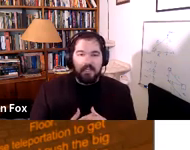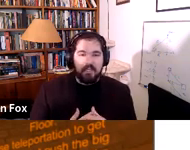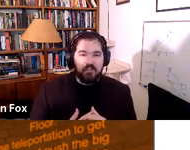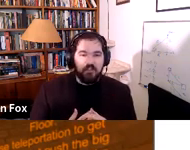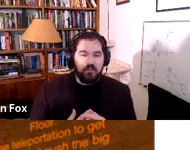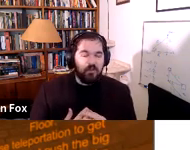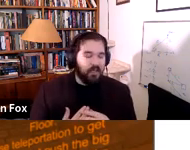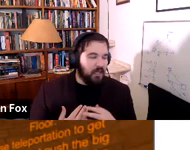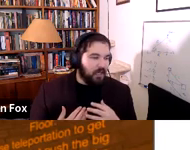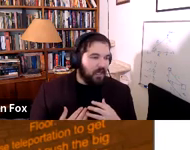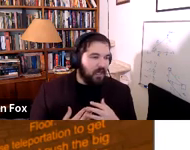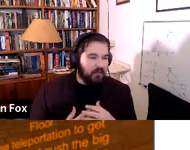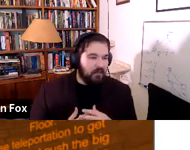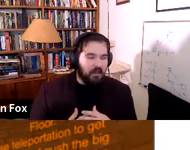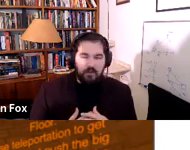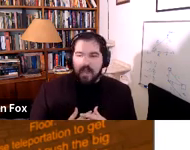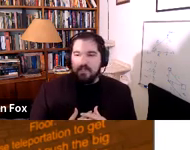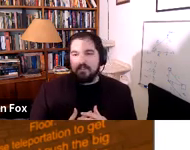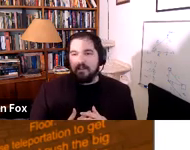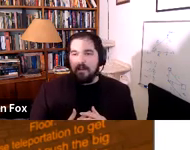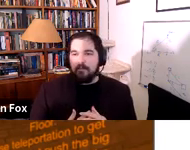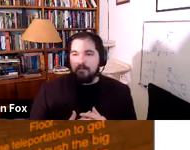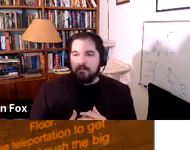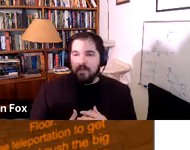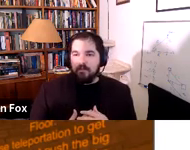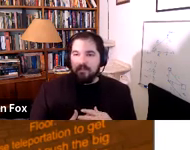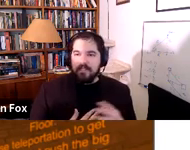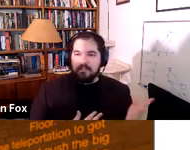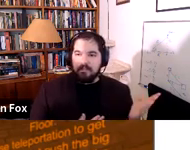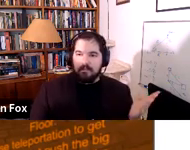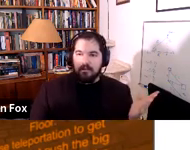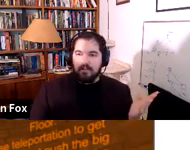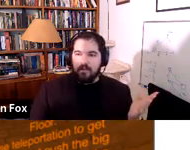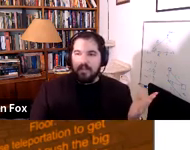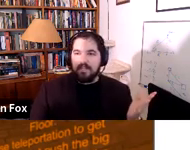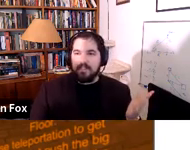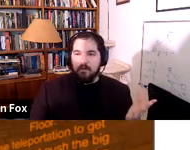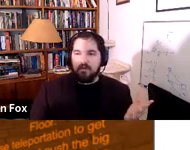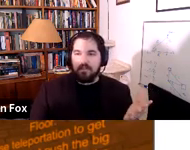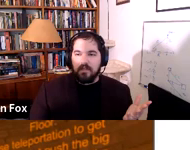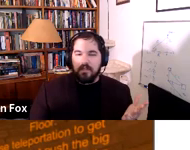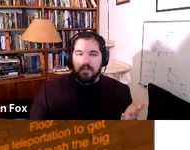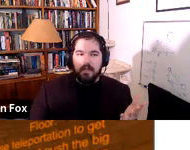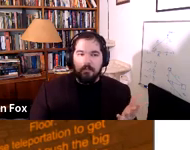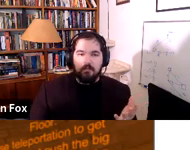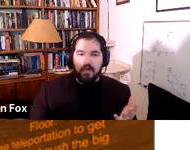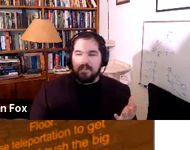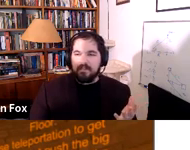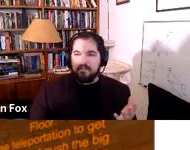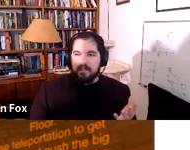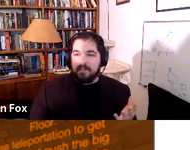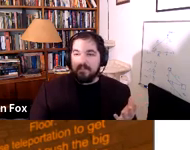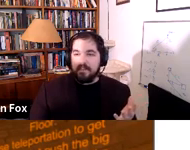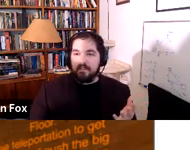tools into other apps. These are kind of created as demos,